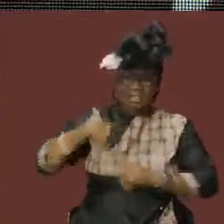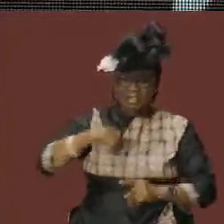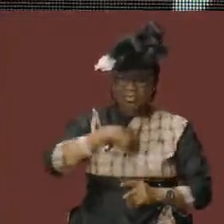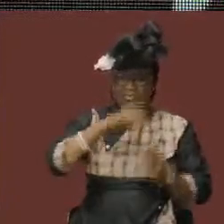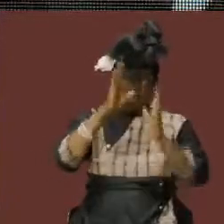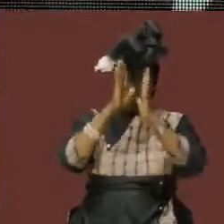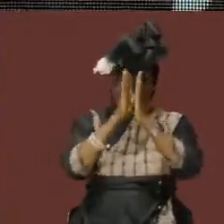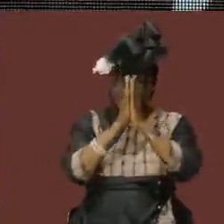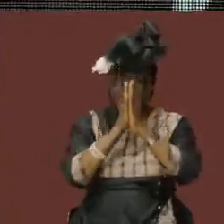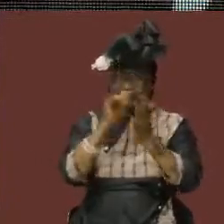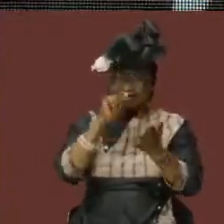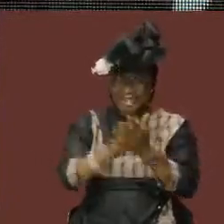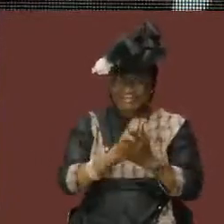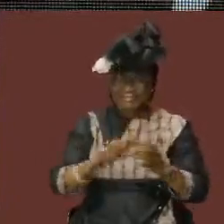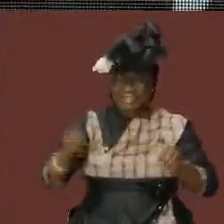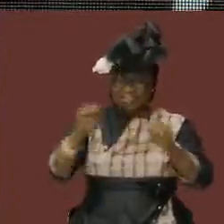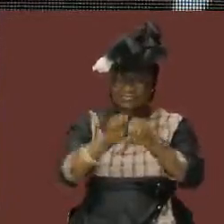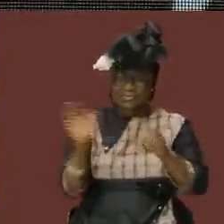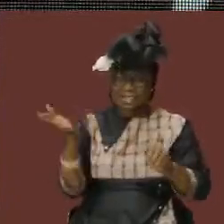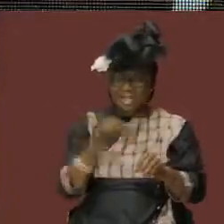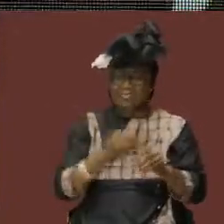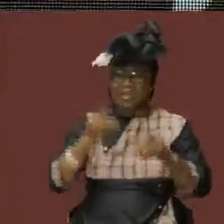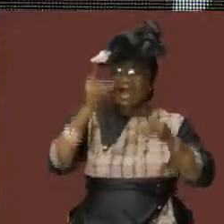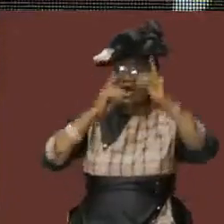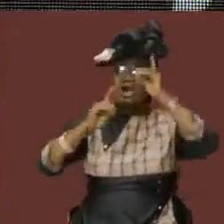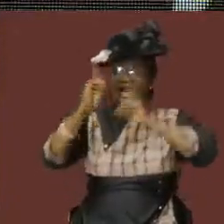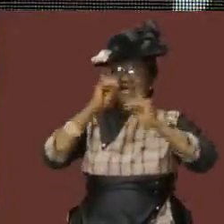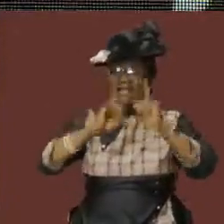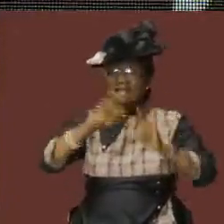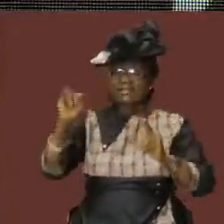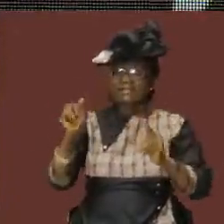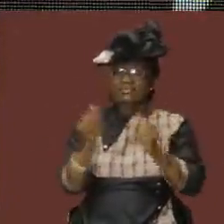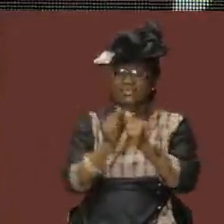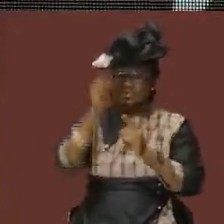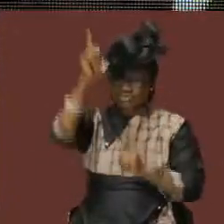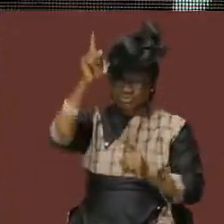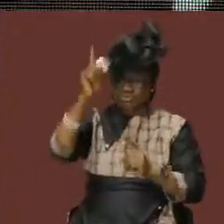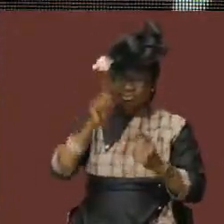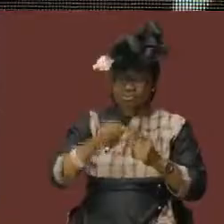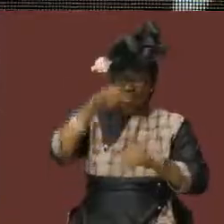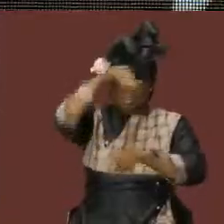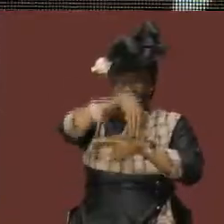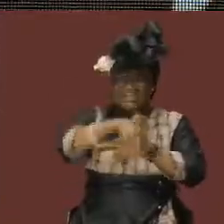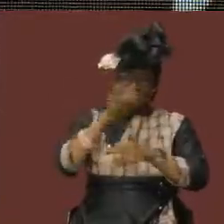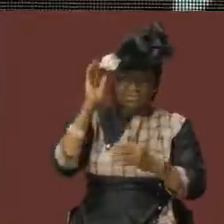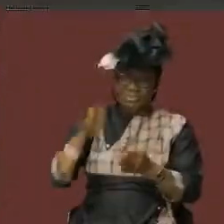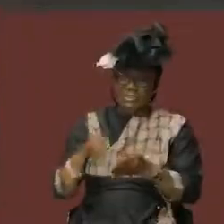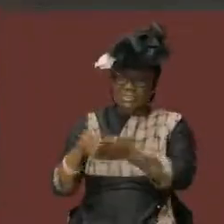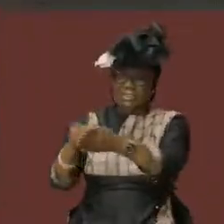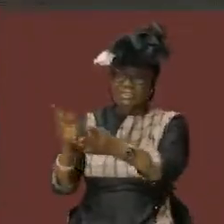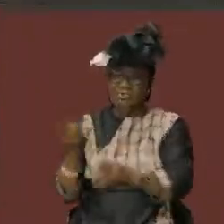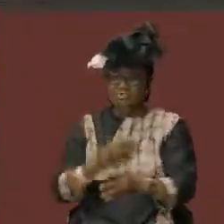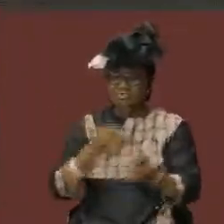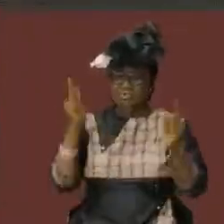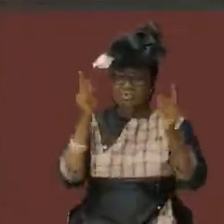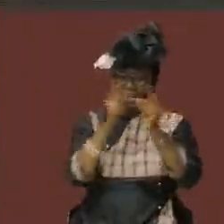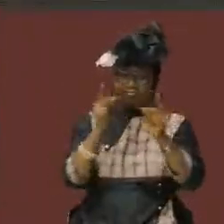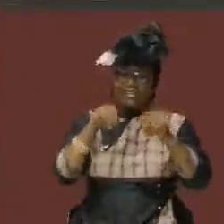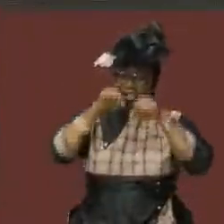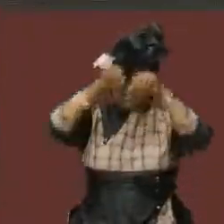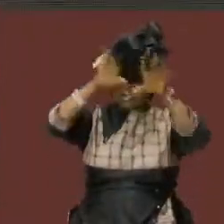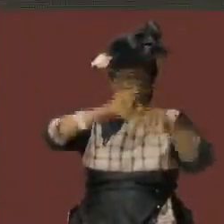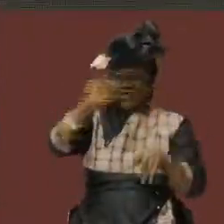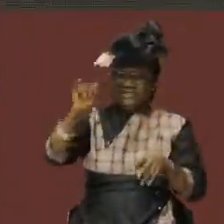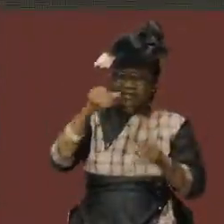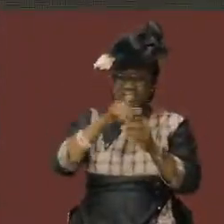even our dining with you tonight will lead us into perfect blessings. In